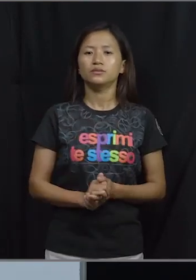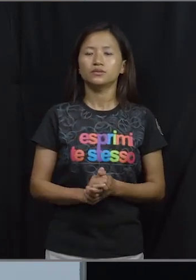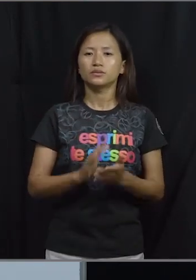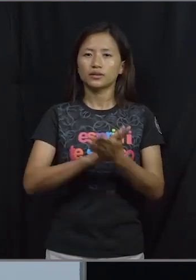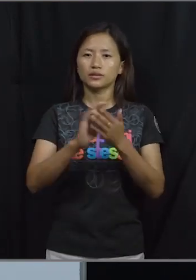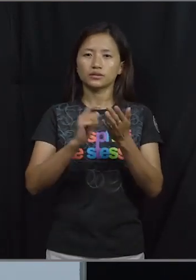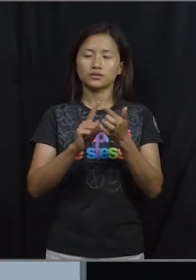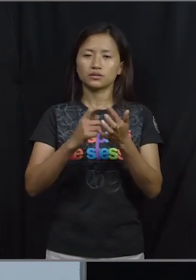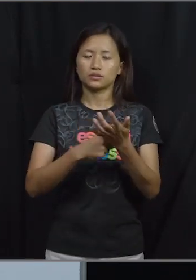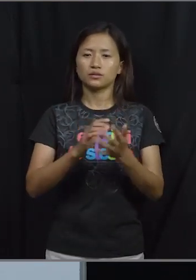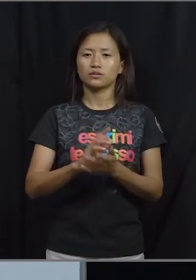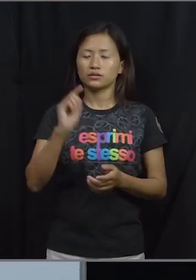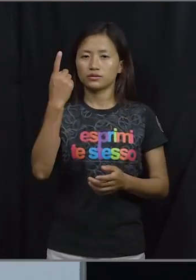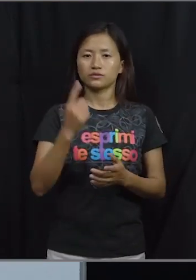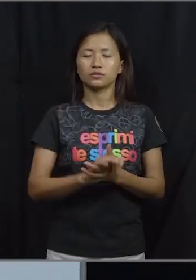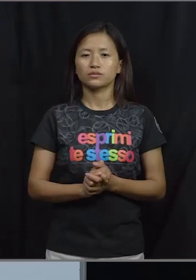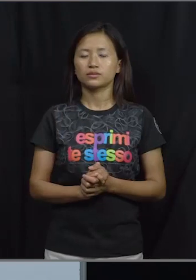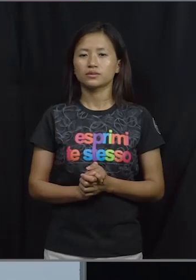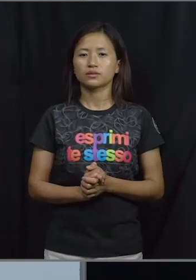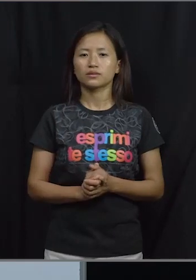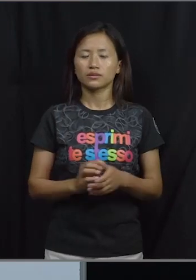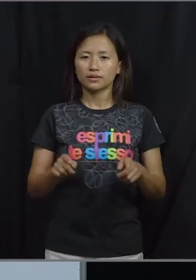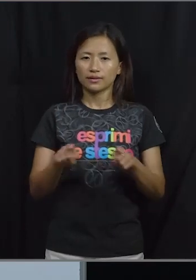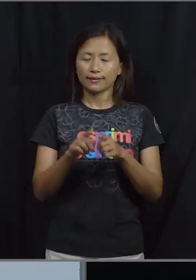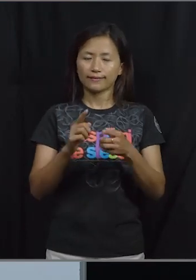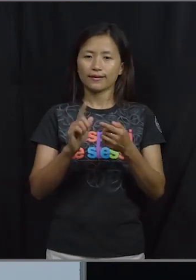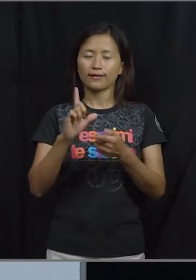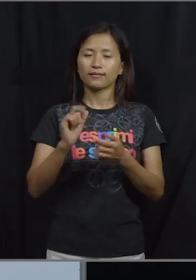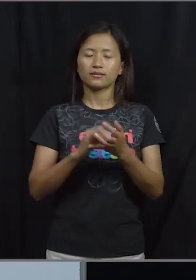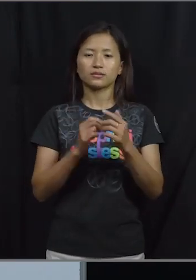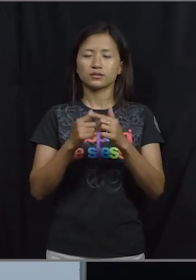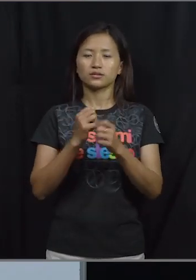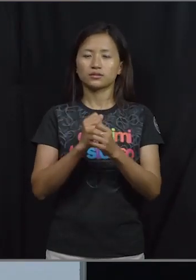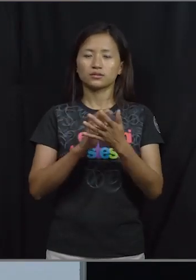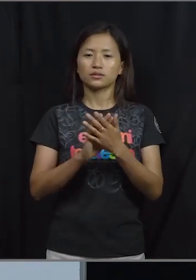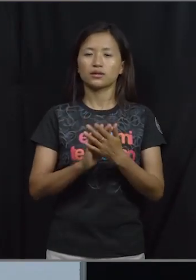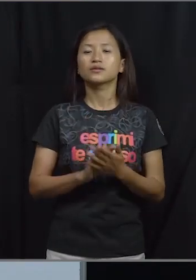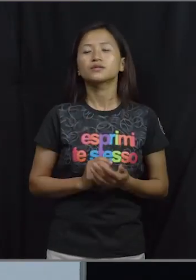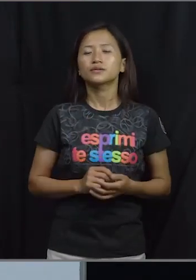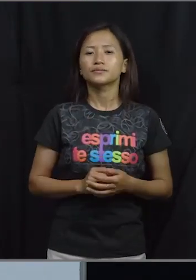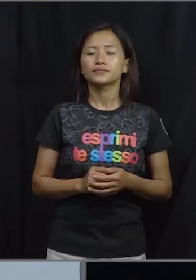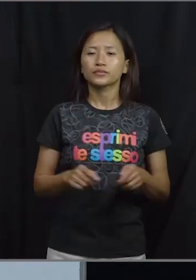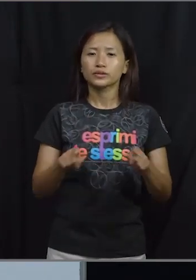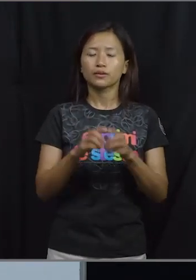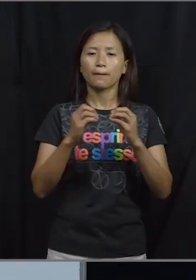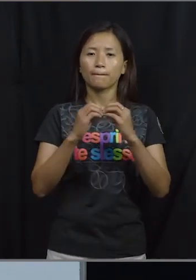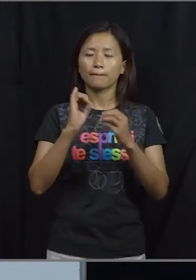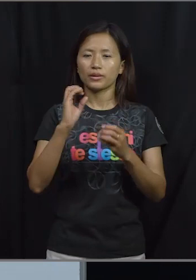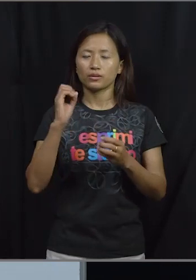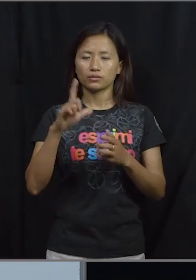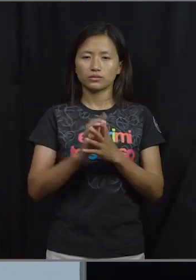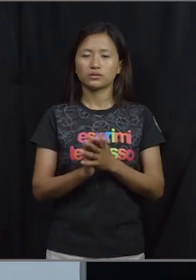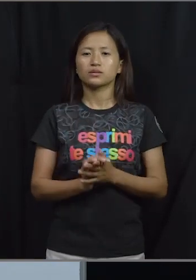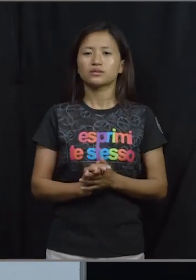of hereditary are, the first one is like begets like. So this is similar with the biological hereditary.